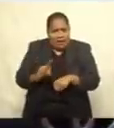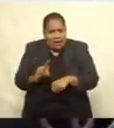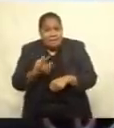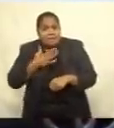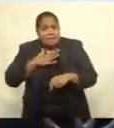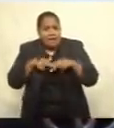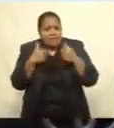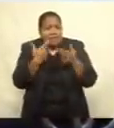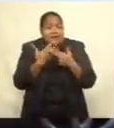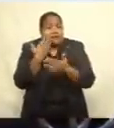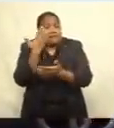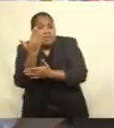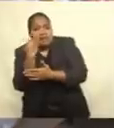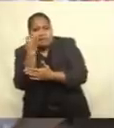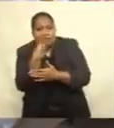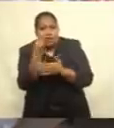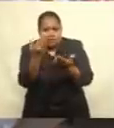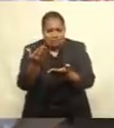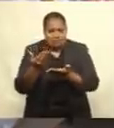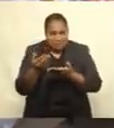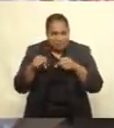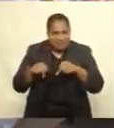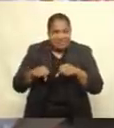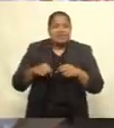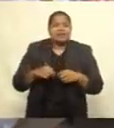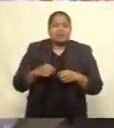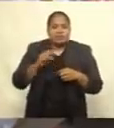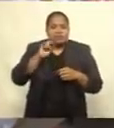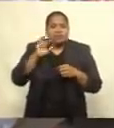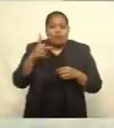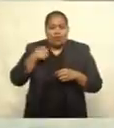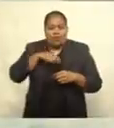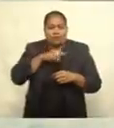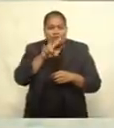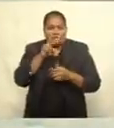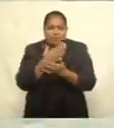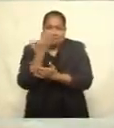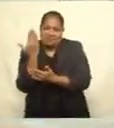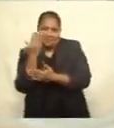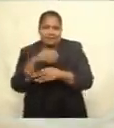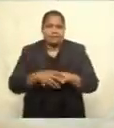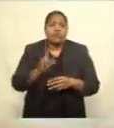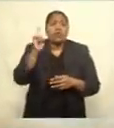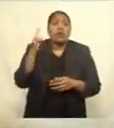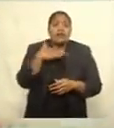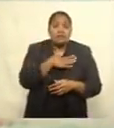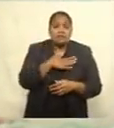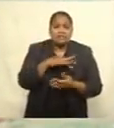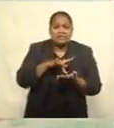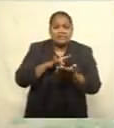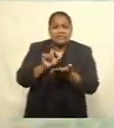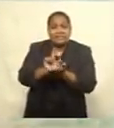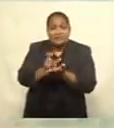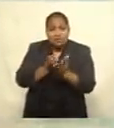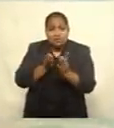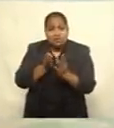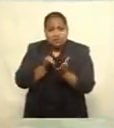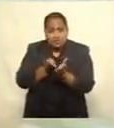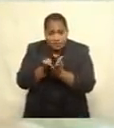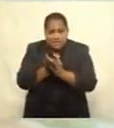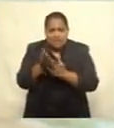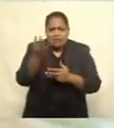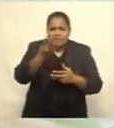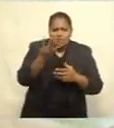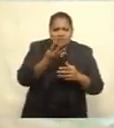were depending on the ration to help us last for the next 2 days. 100 civil servants and 40 vehicles have been dedicated